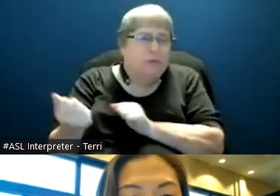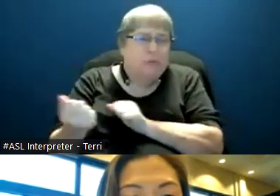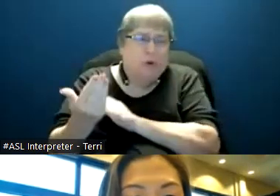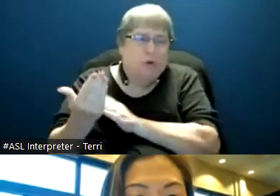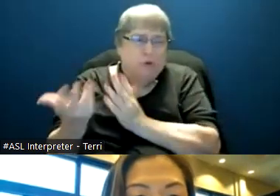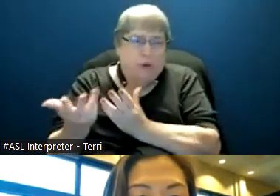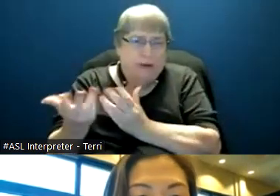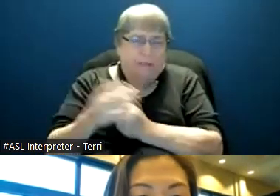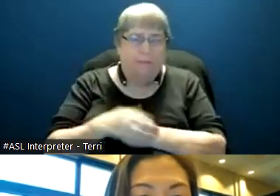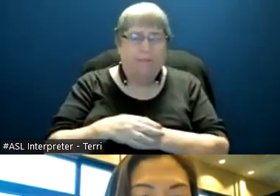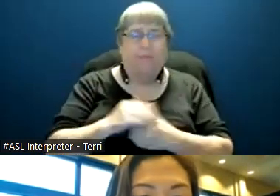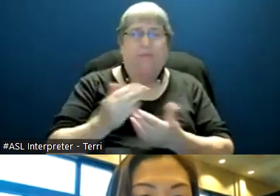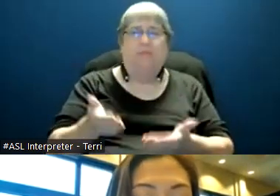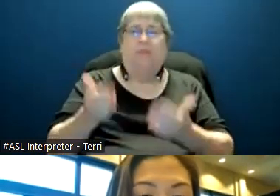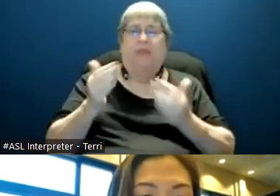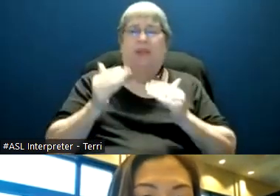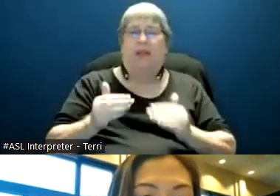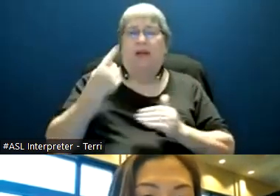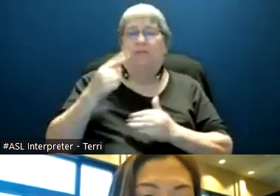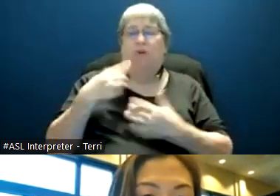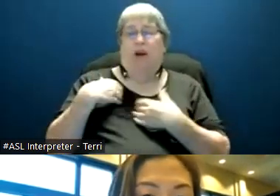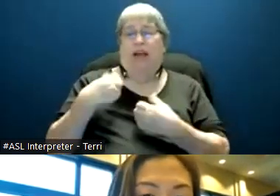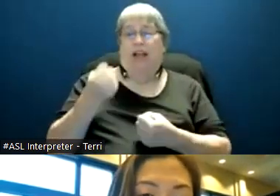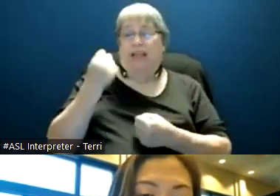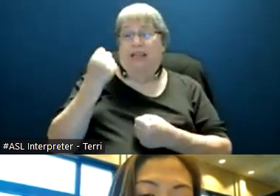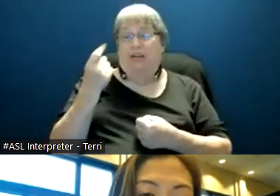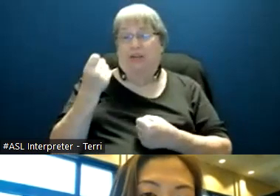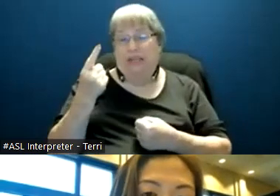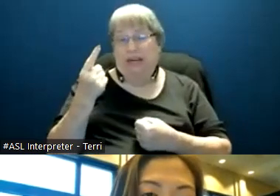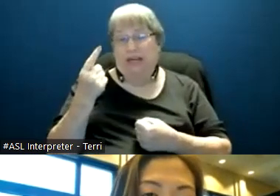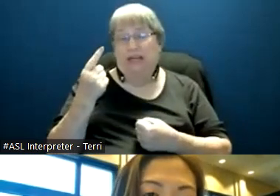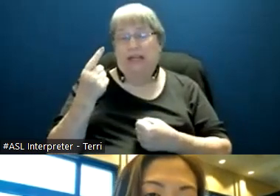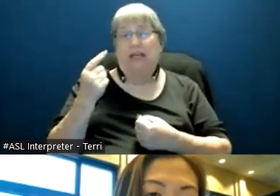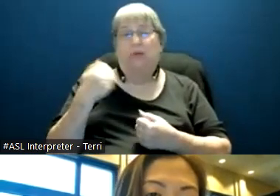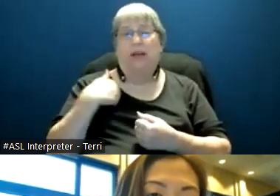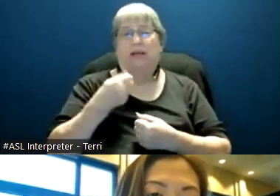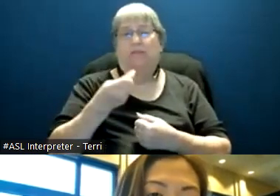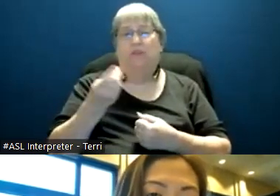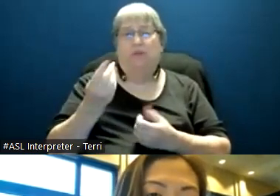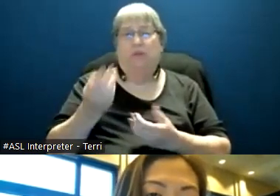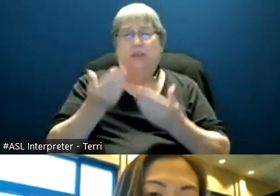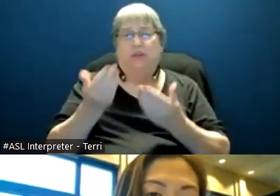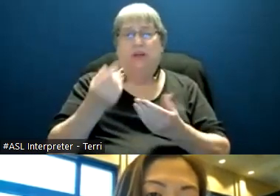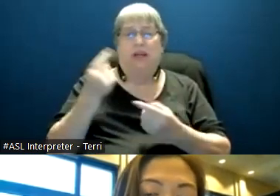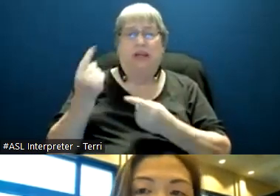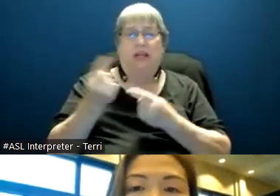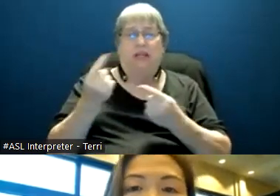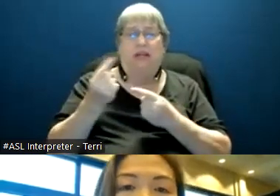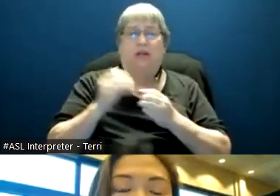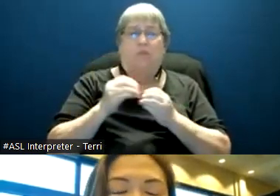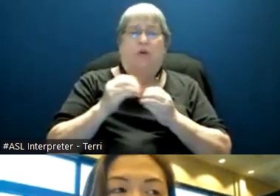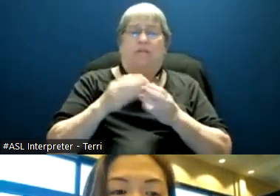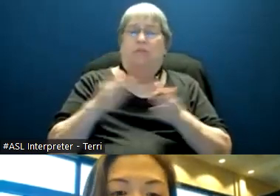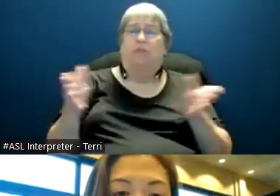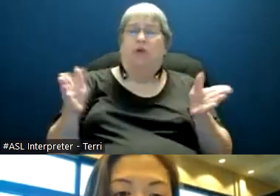On the health literacy front, we had a few suggestions. One is considering a broad coordinated campaign